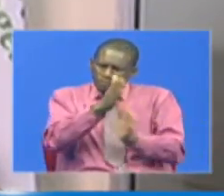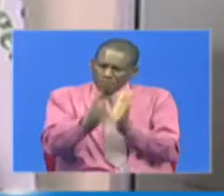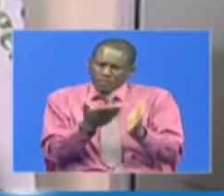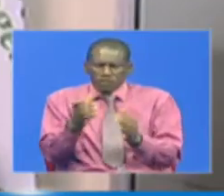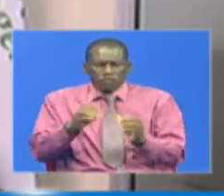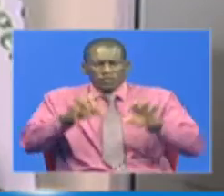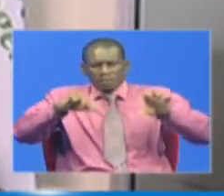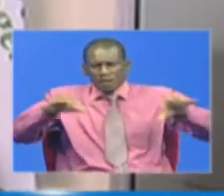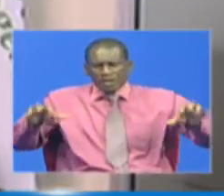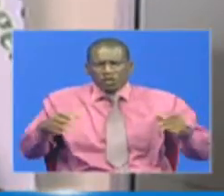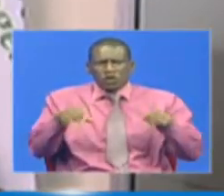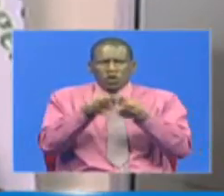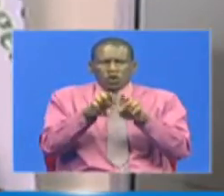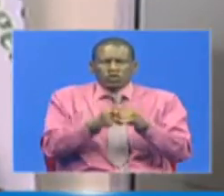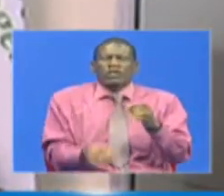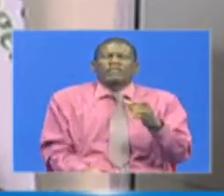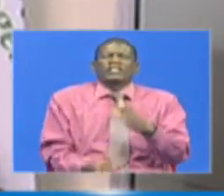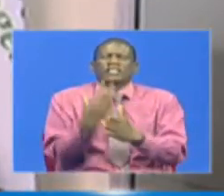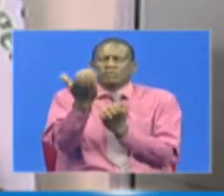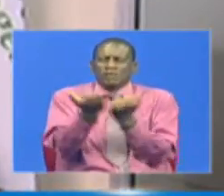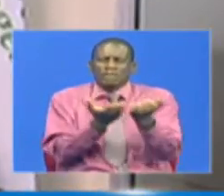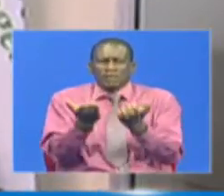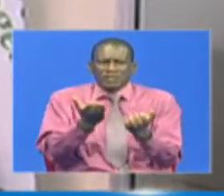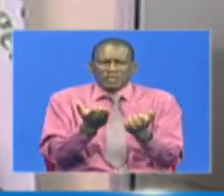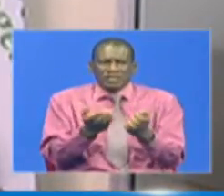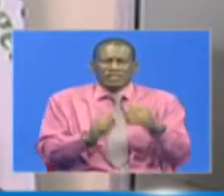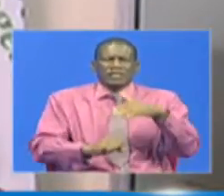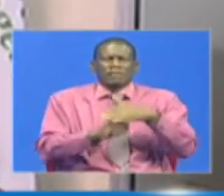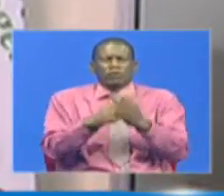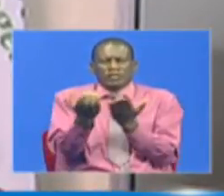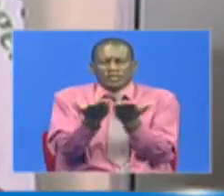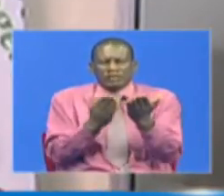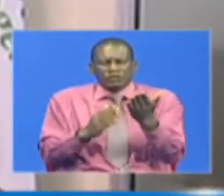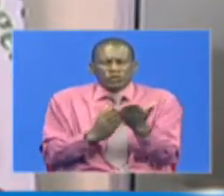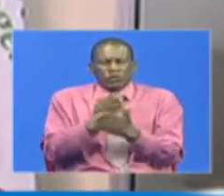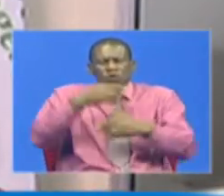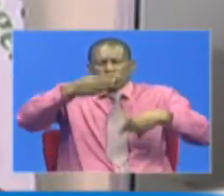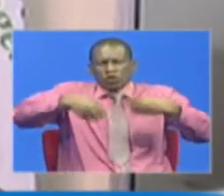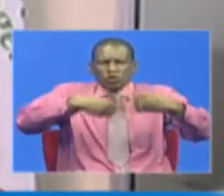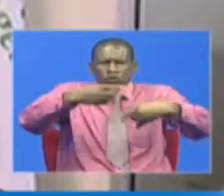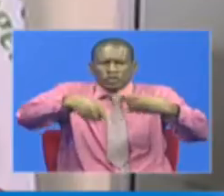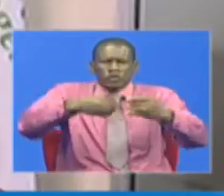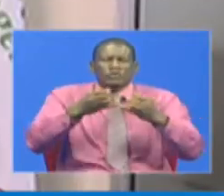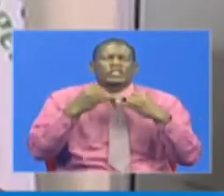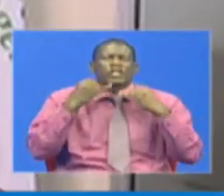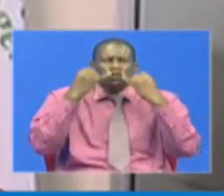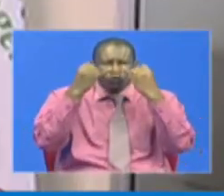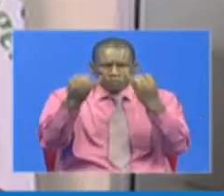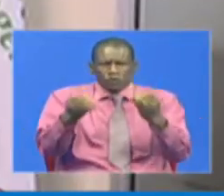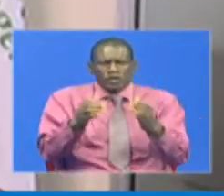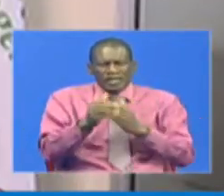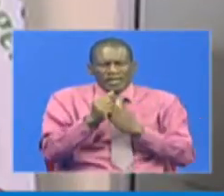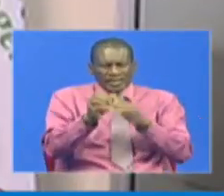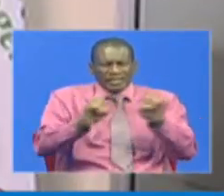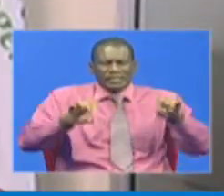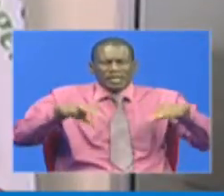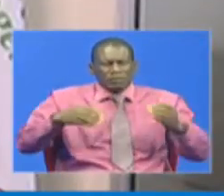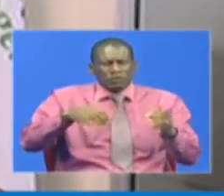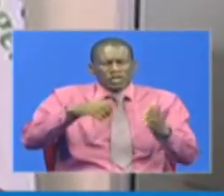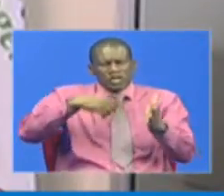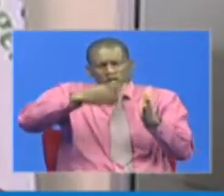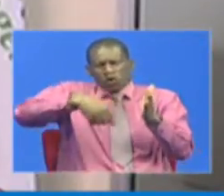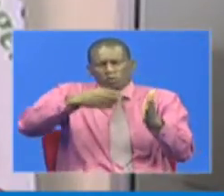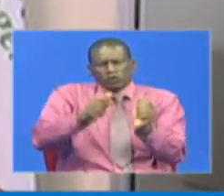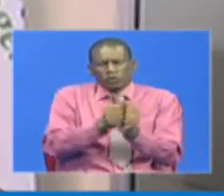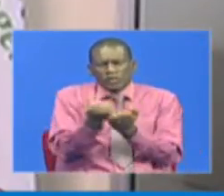also established business recovery support service through continuous information and guidelines on operations with